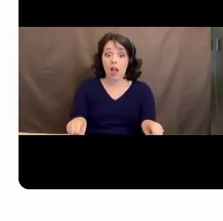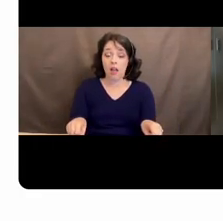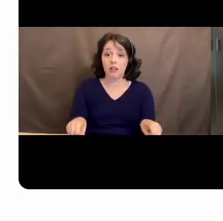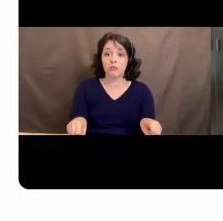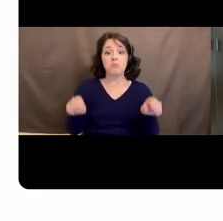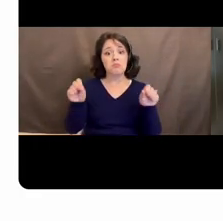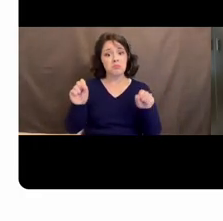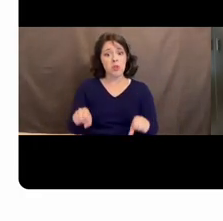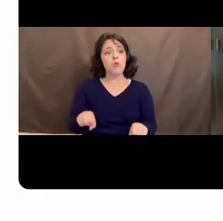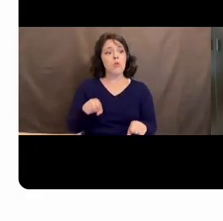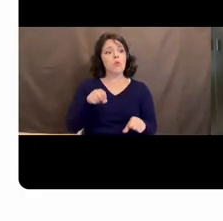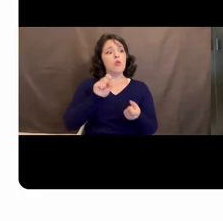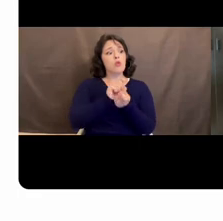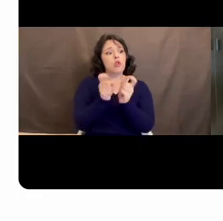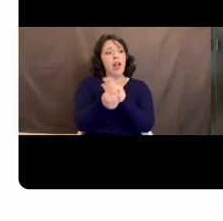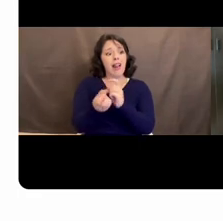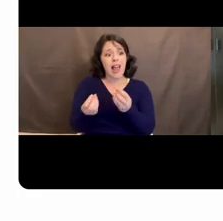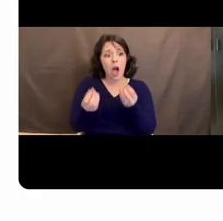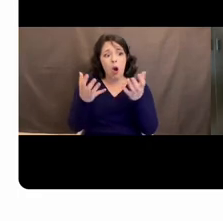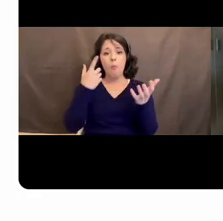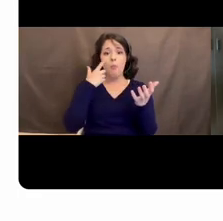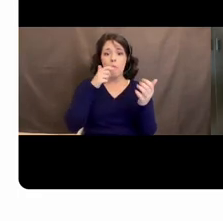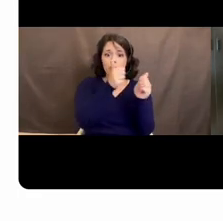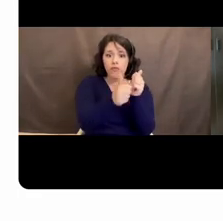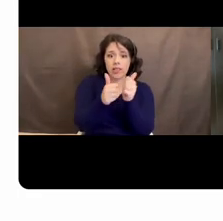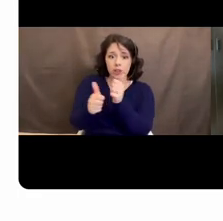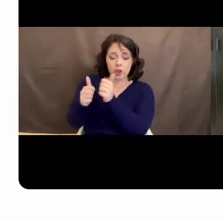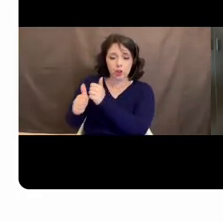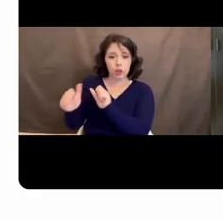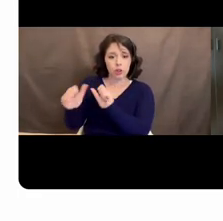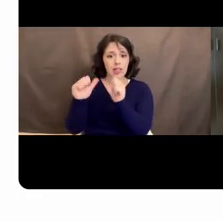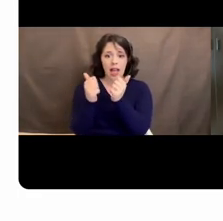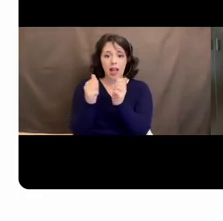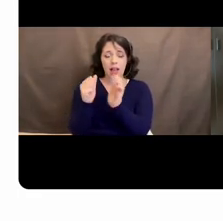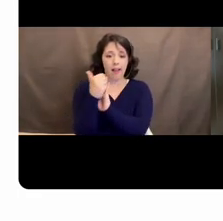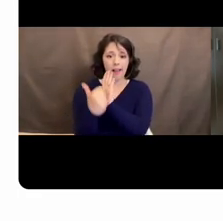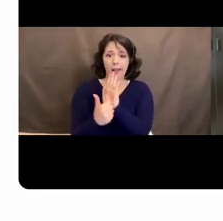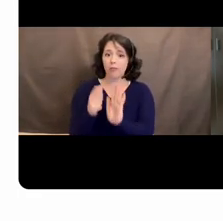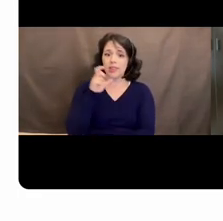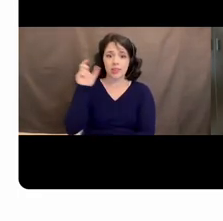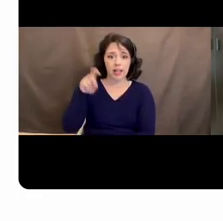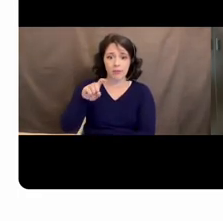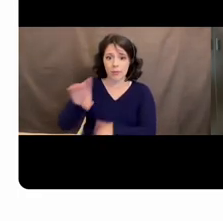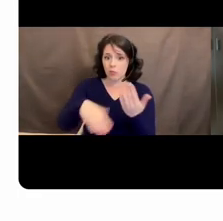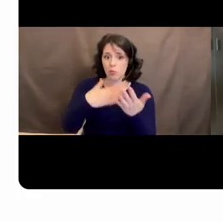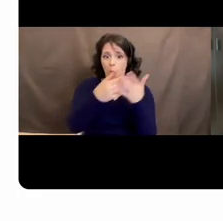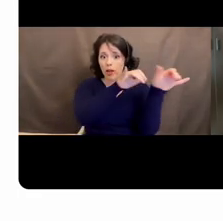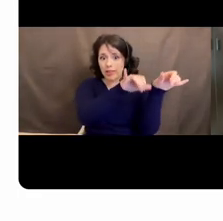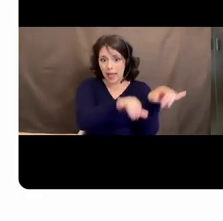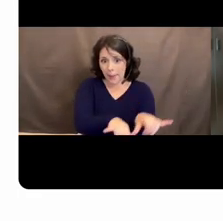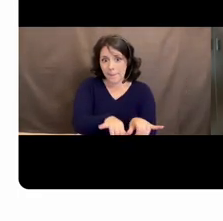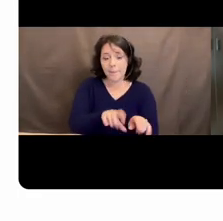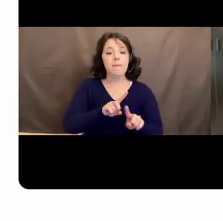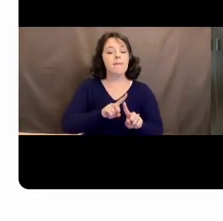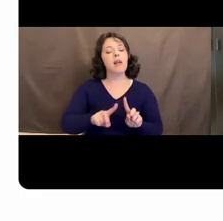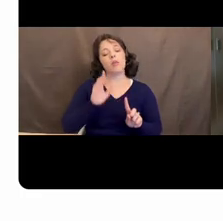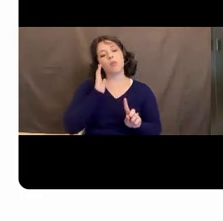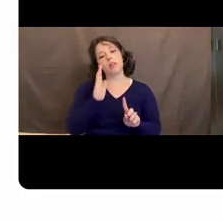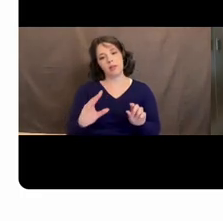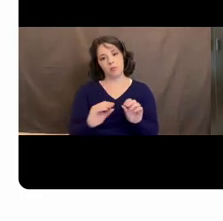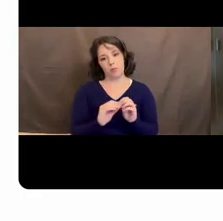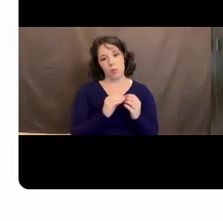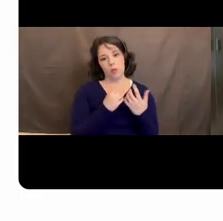each of the accounts, we have that system available to it. It dramatically streamlines your workflow. This slide's a